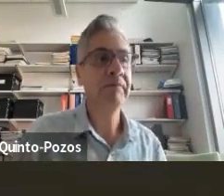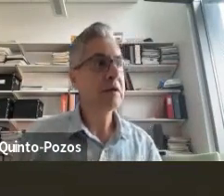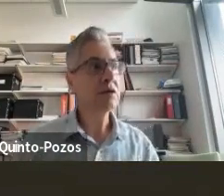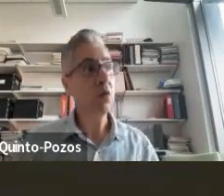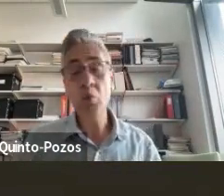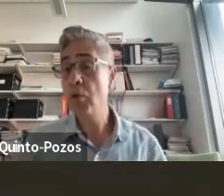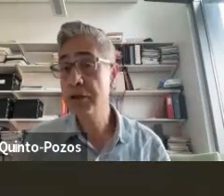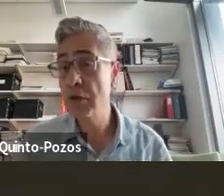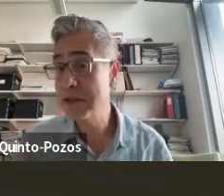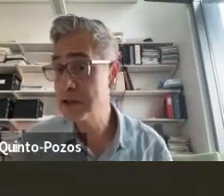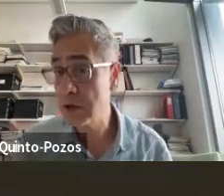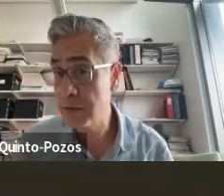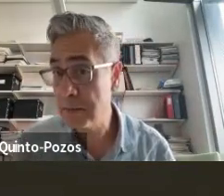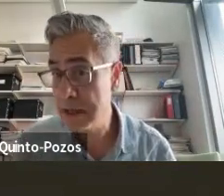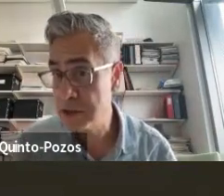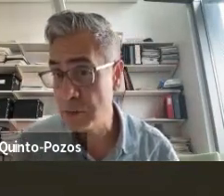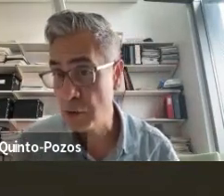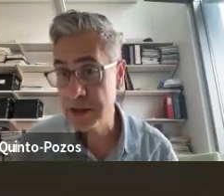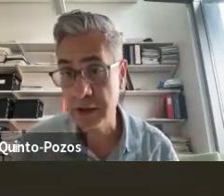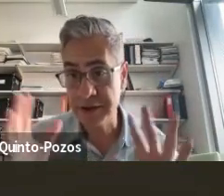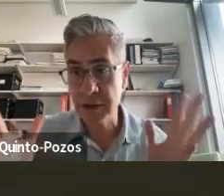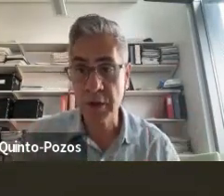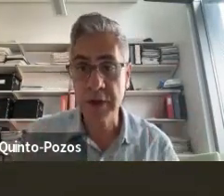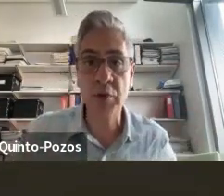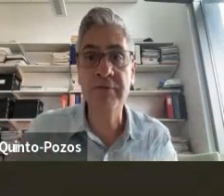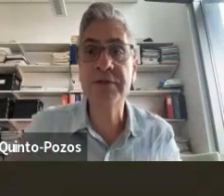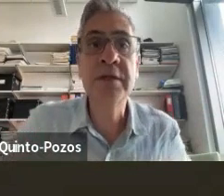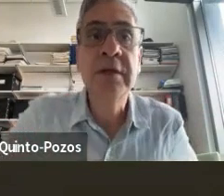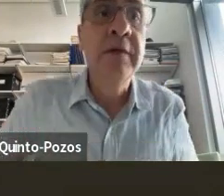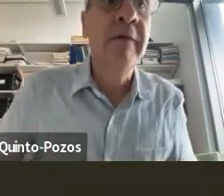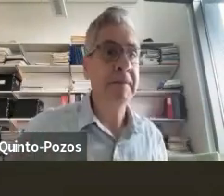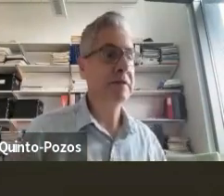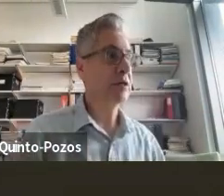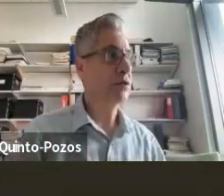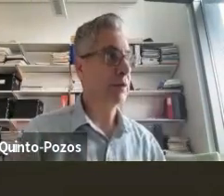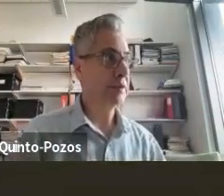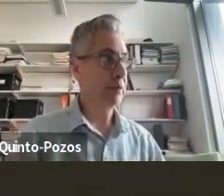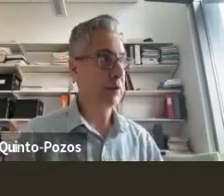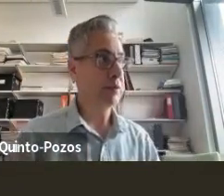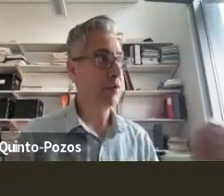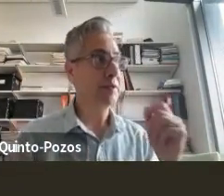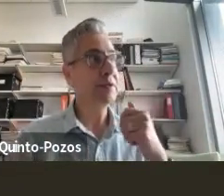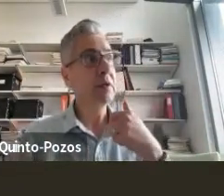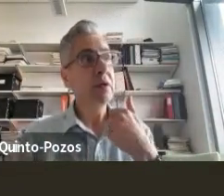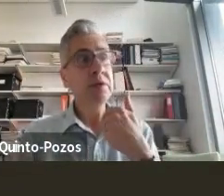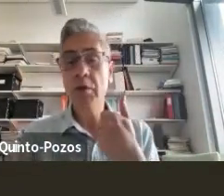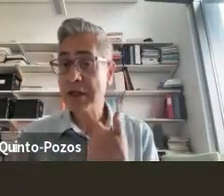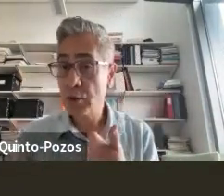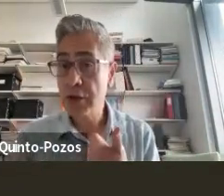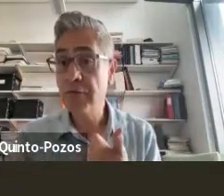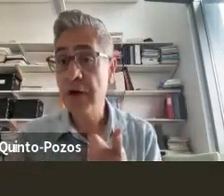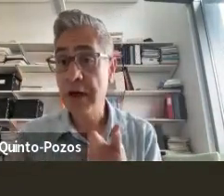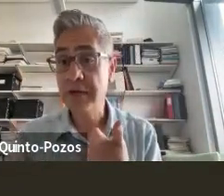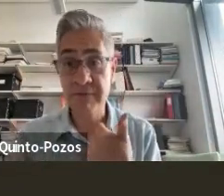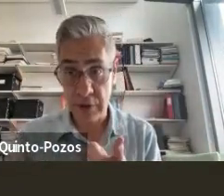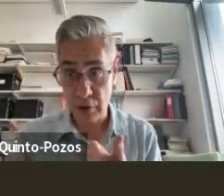we go. So let's talk about page two in more detail. I just kind of wanted to preface the discussion with those points. So that's where